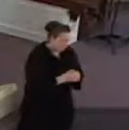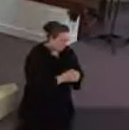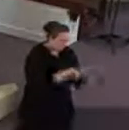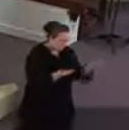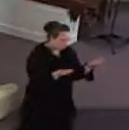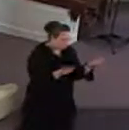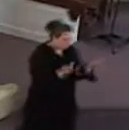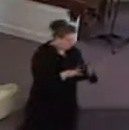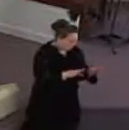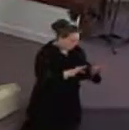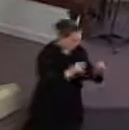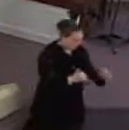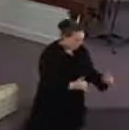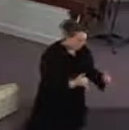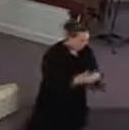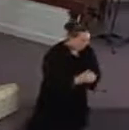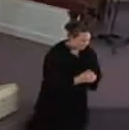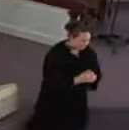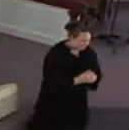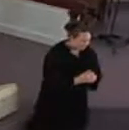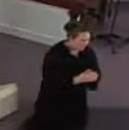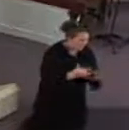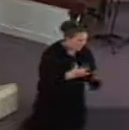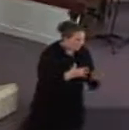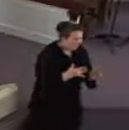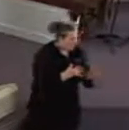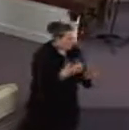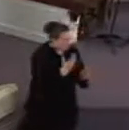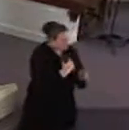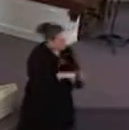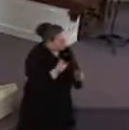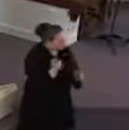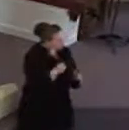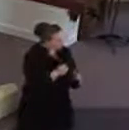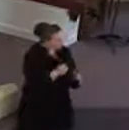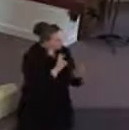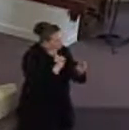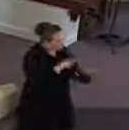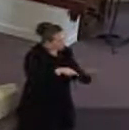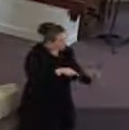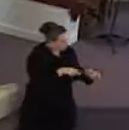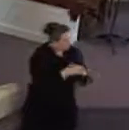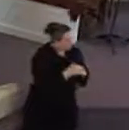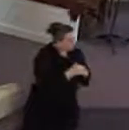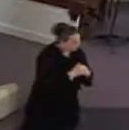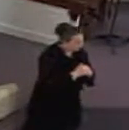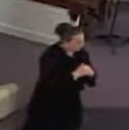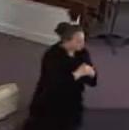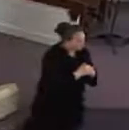Closing today, because I feel like somebody needs to respond to the moment.